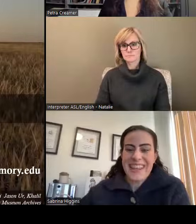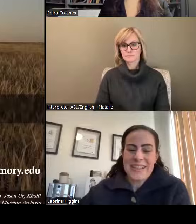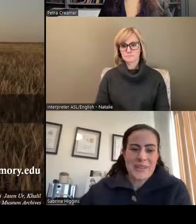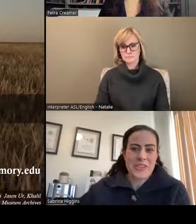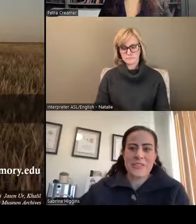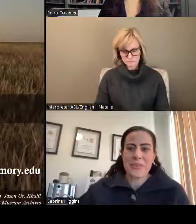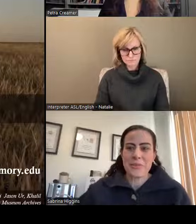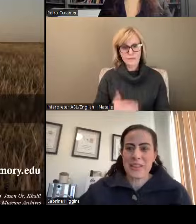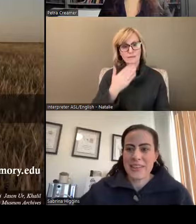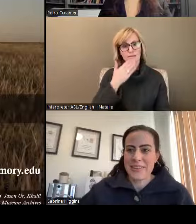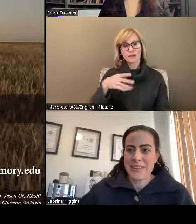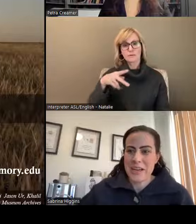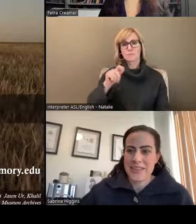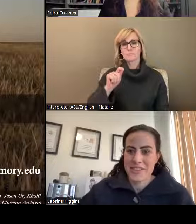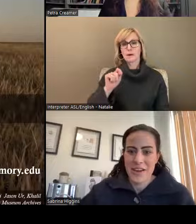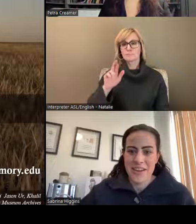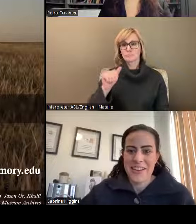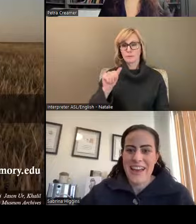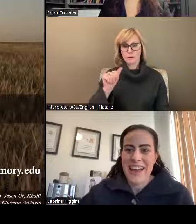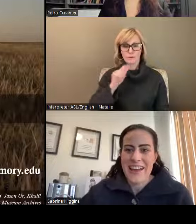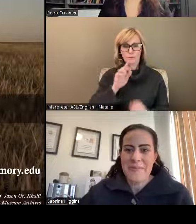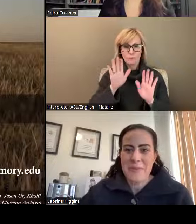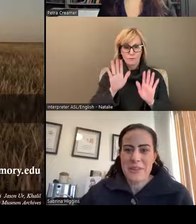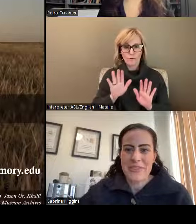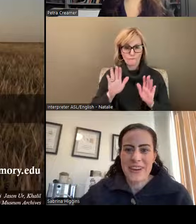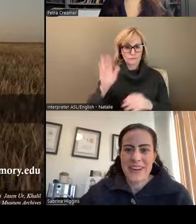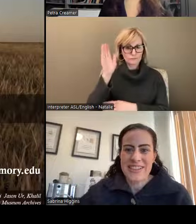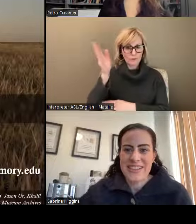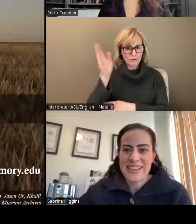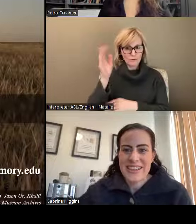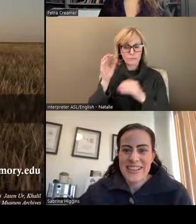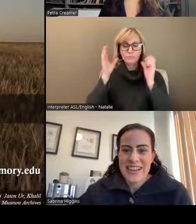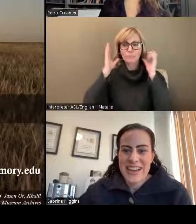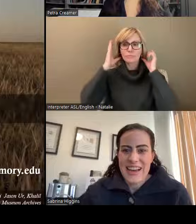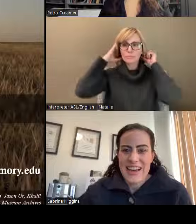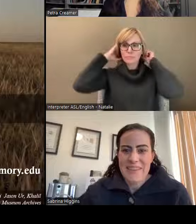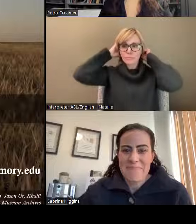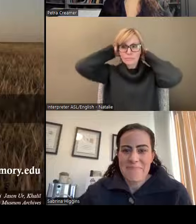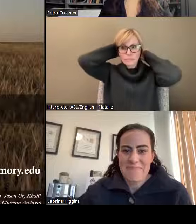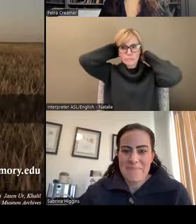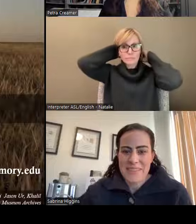Oh, thanks, Petra, for a really great talk. We've got